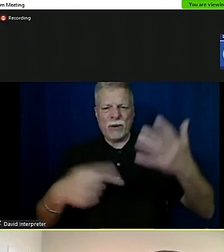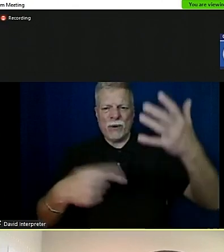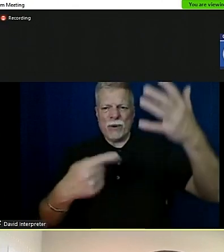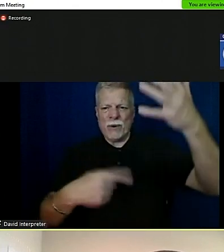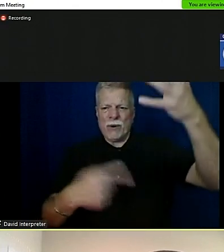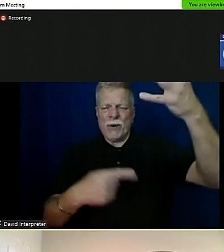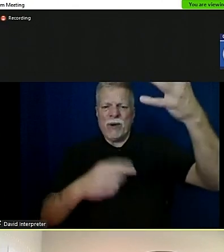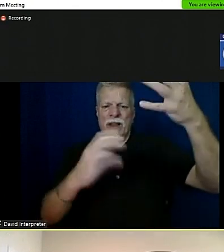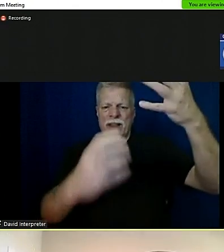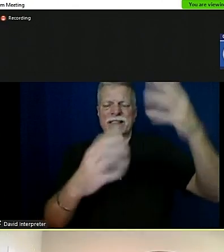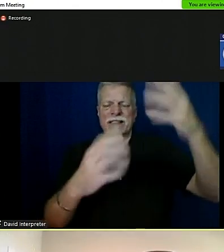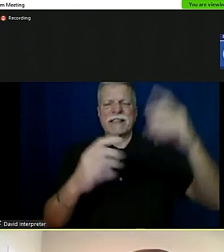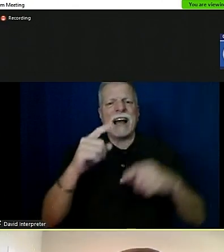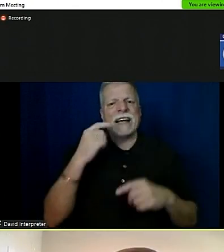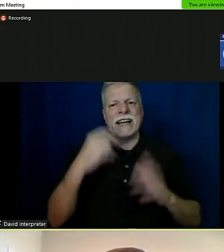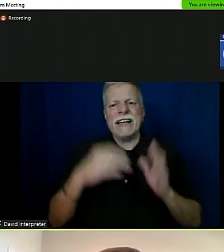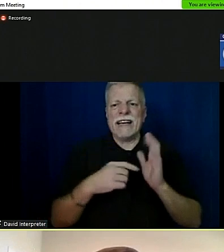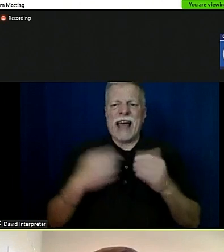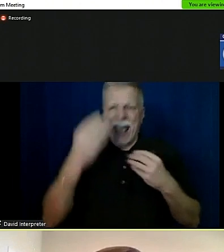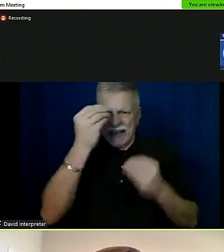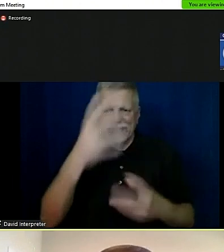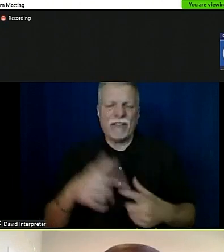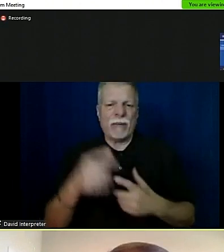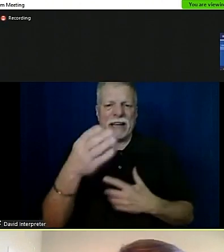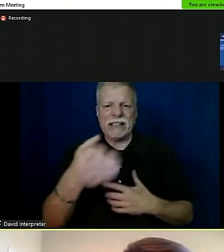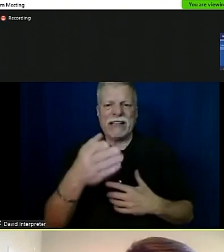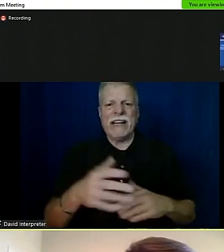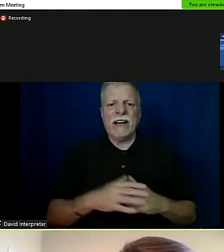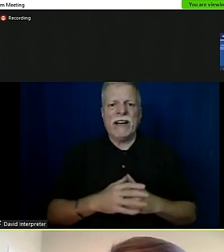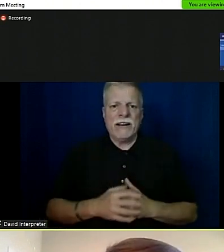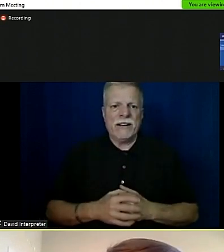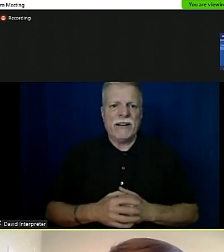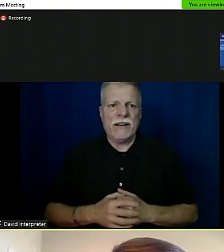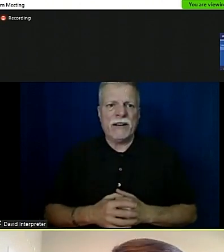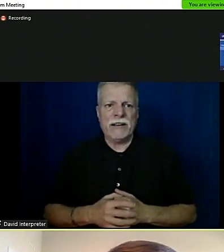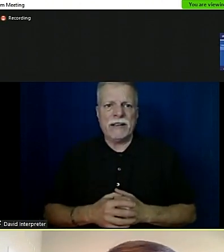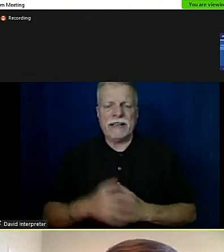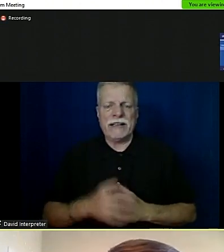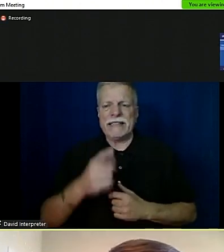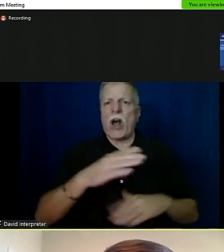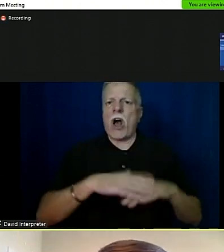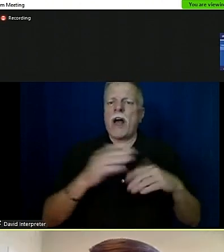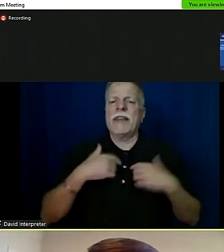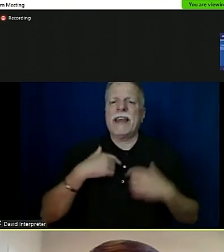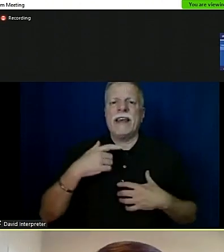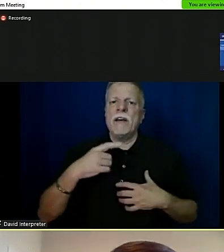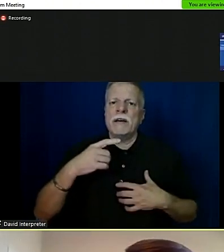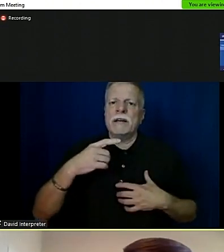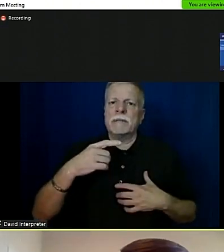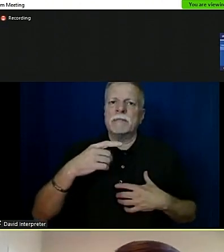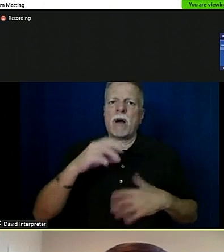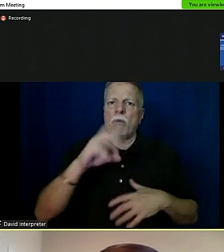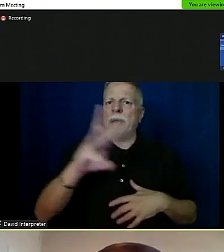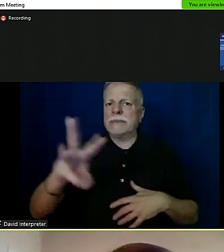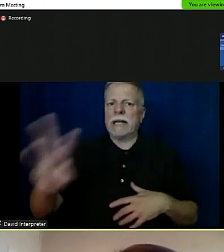could see that within. It's on the public facing site too. The only thing I would say with it